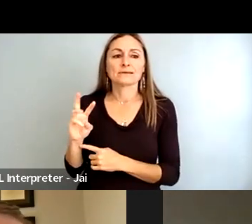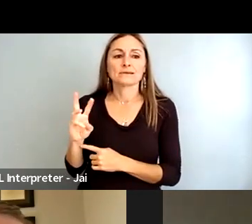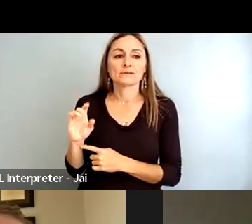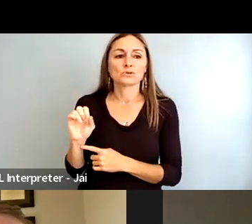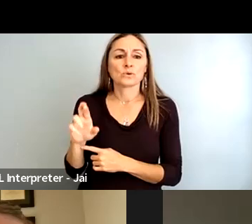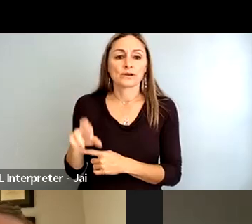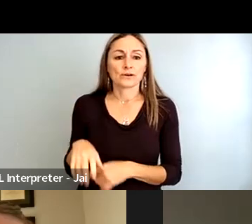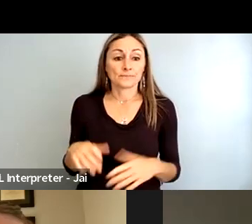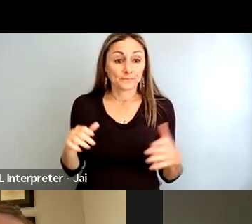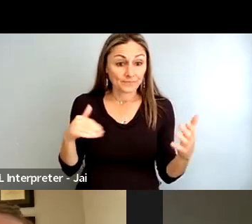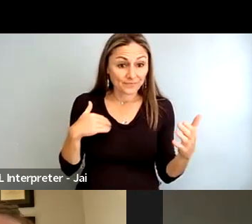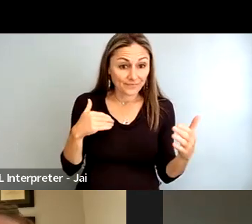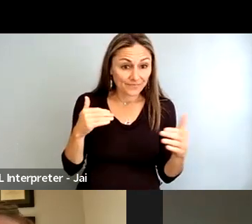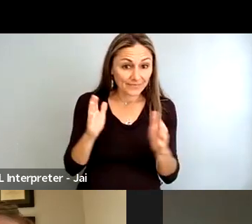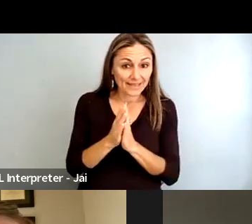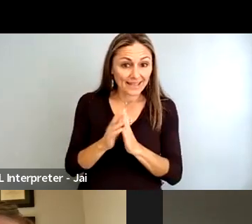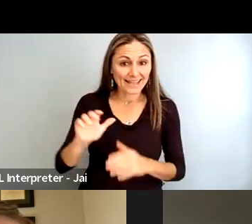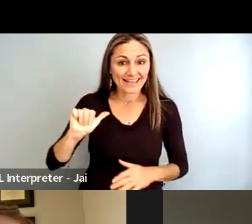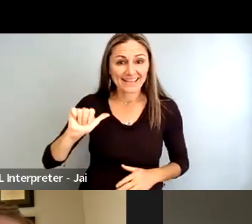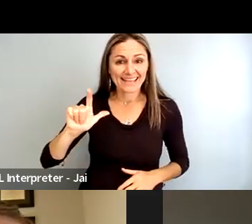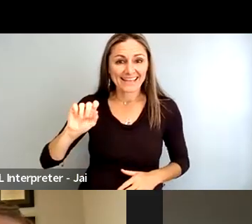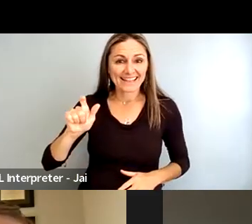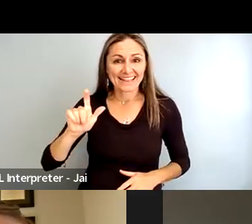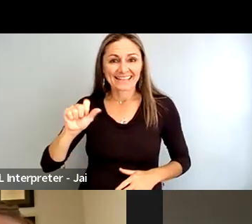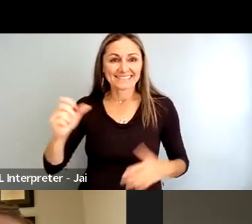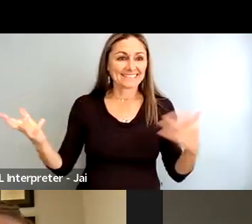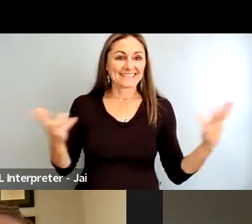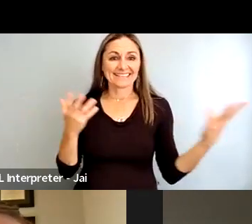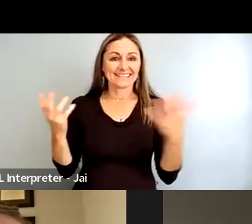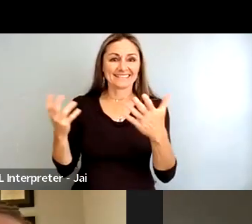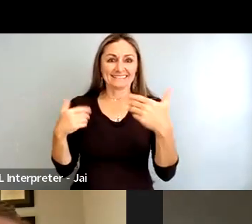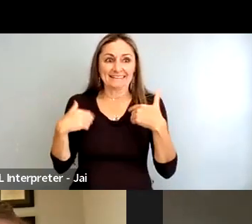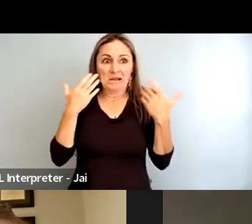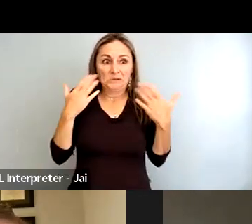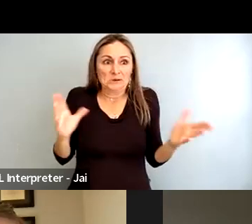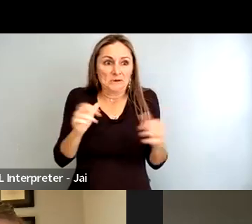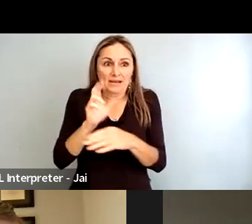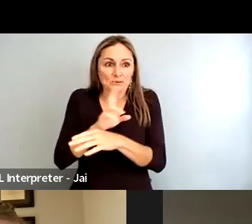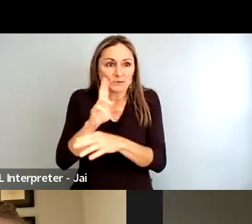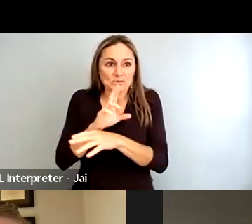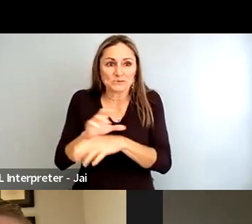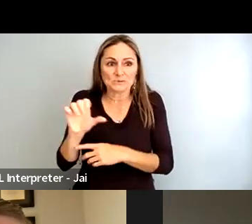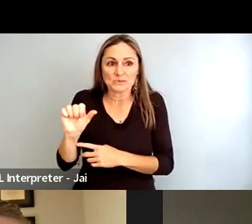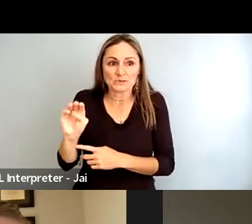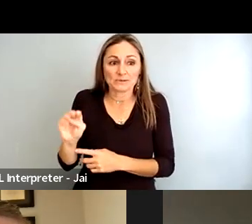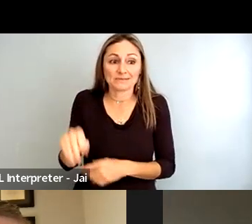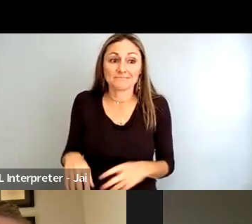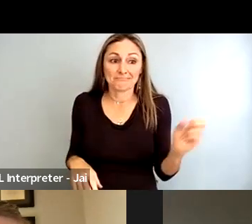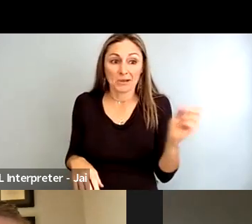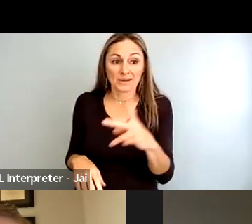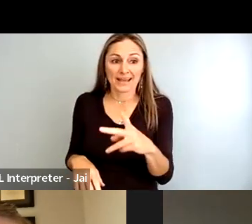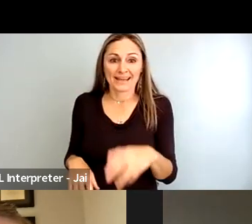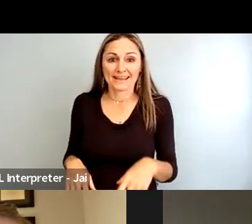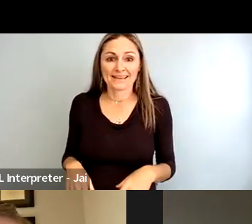Alexis, what about you? And I don't know. I don't really use social media. Okay. And I